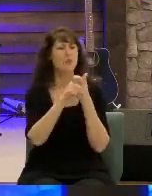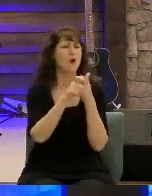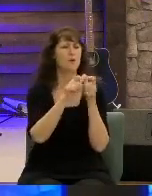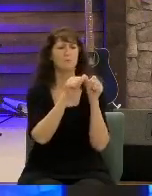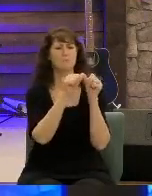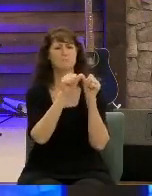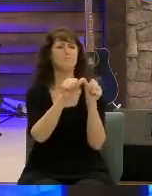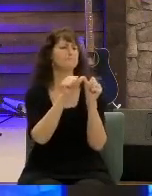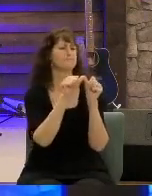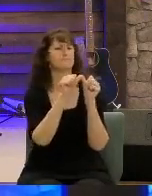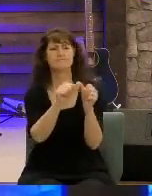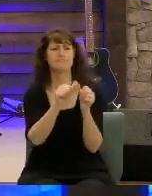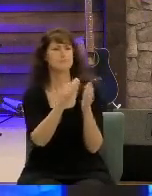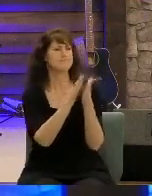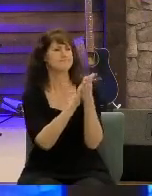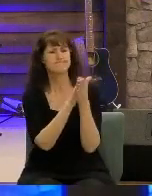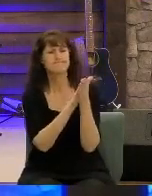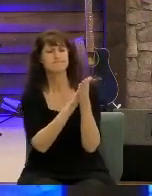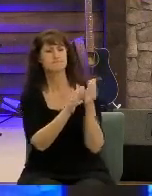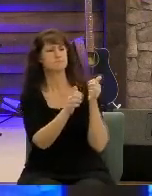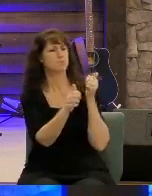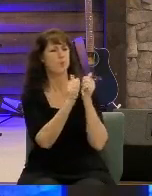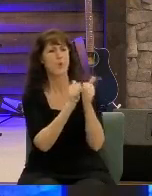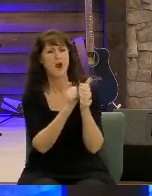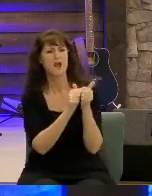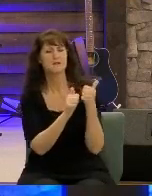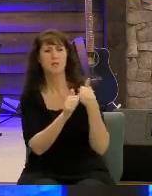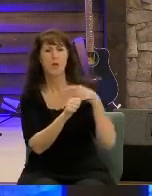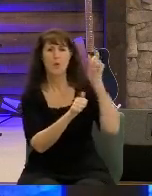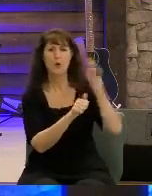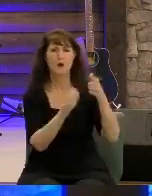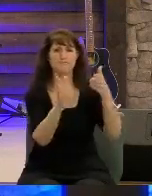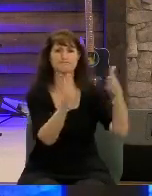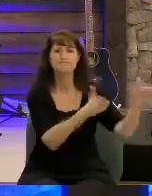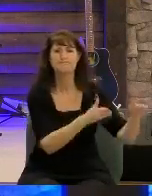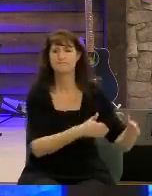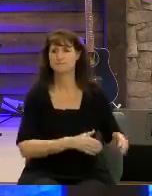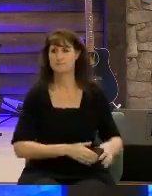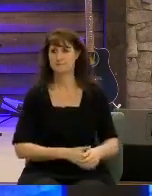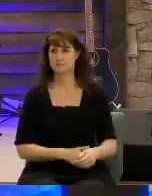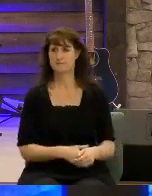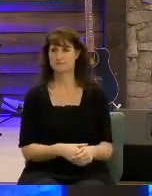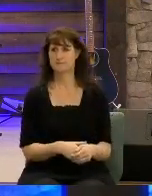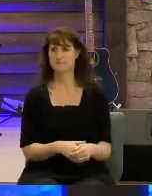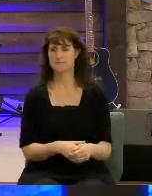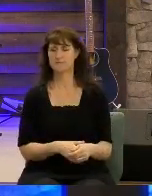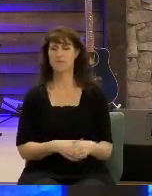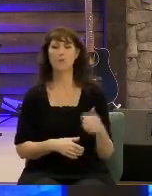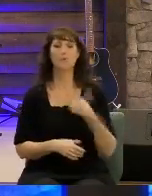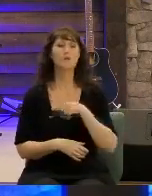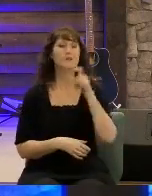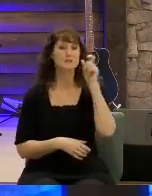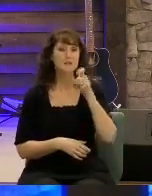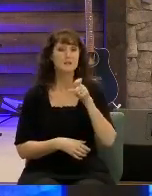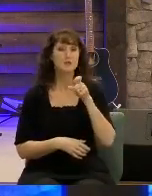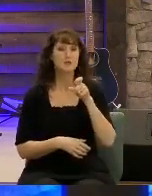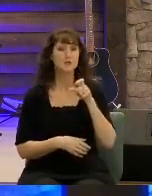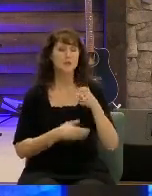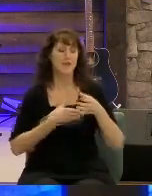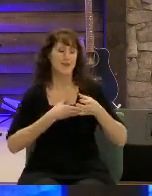perseverance the race marked out for us. Right. Is that powerful? Yes. You know, we need to